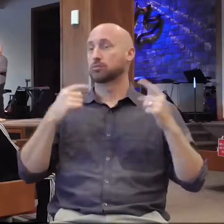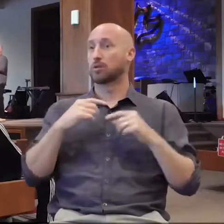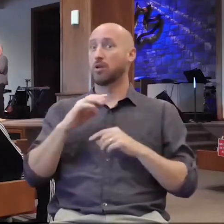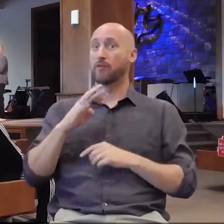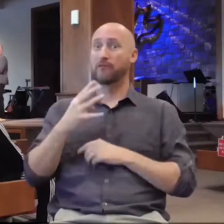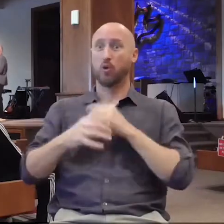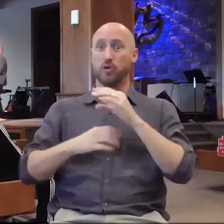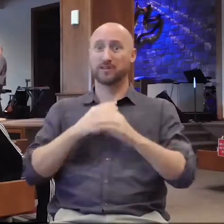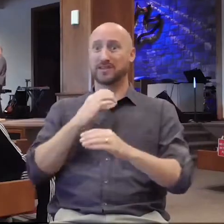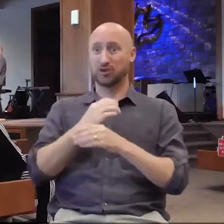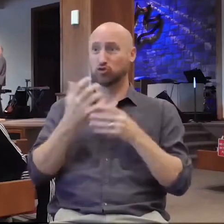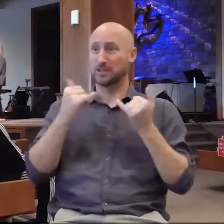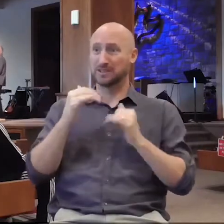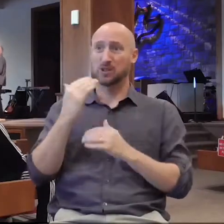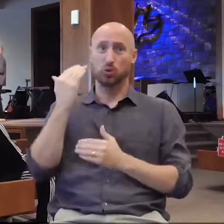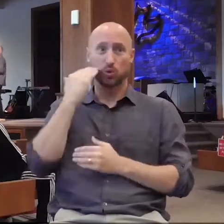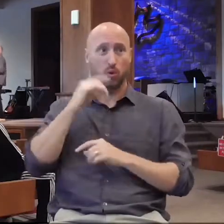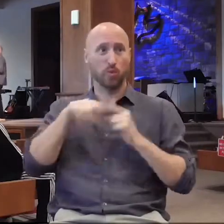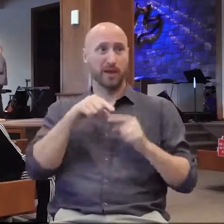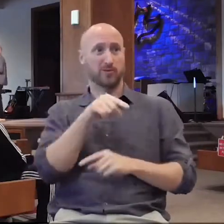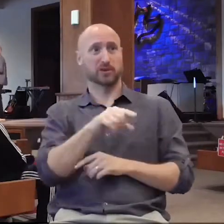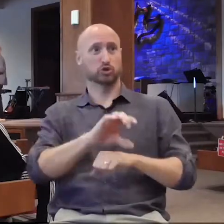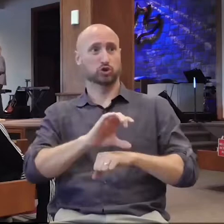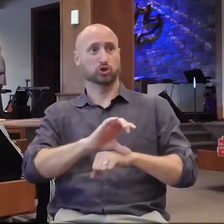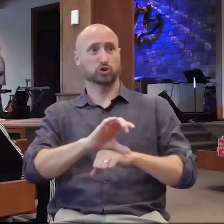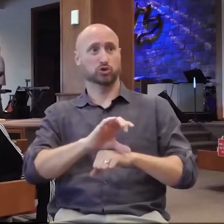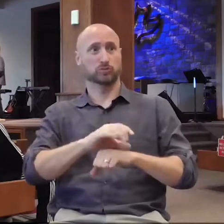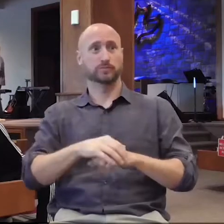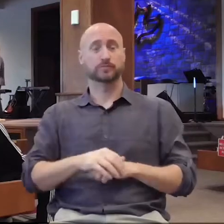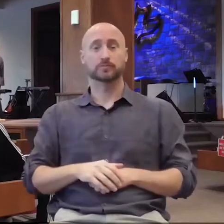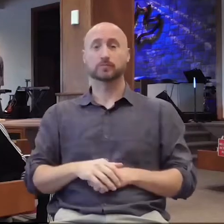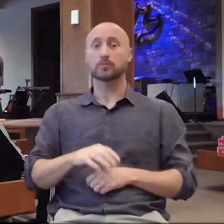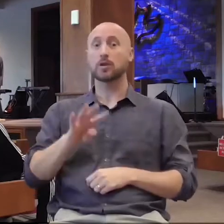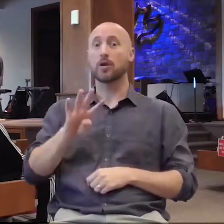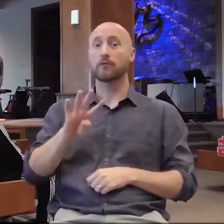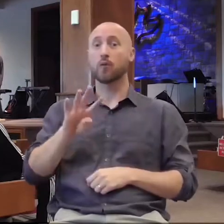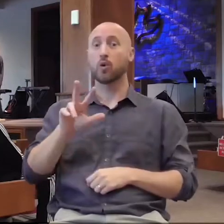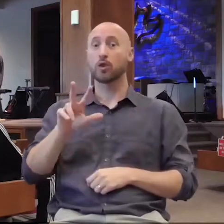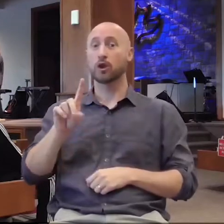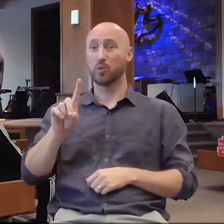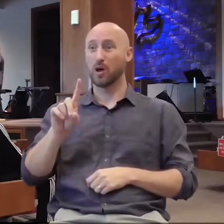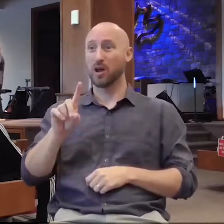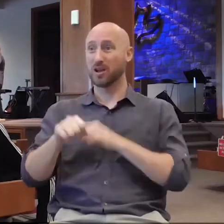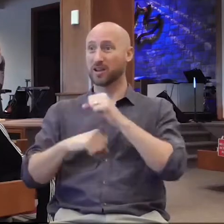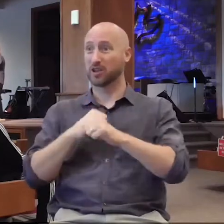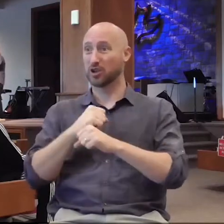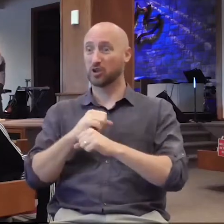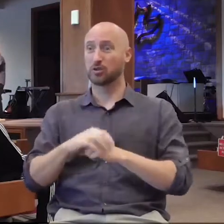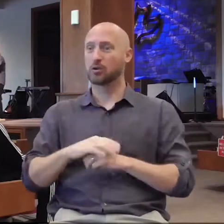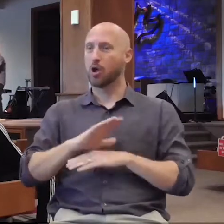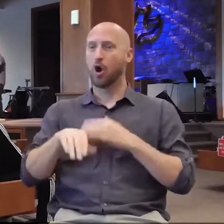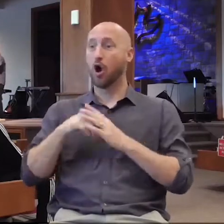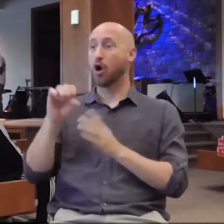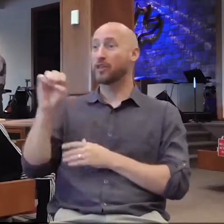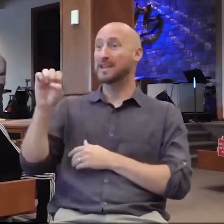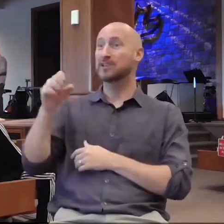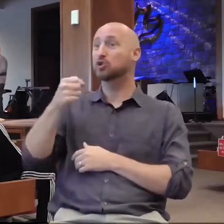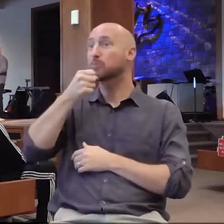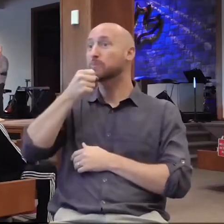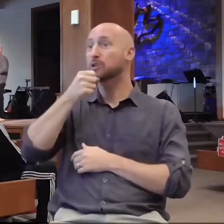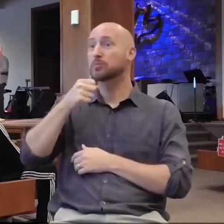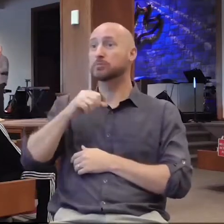century. In 431, all the Eastern bishops of the Christian world came and met